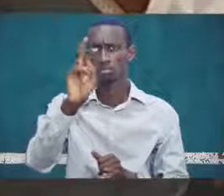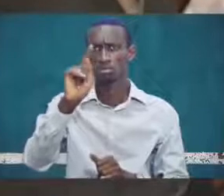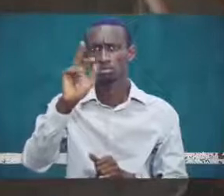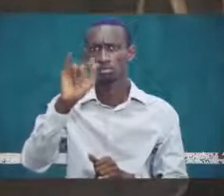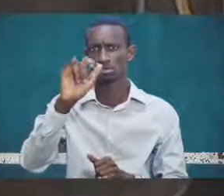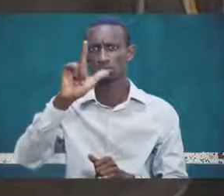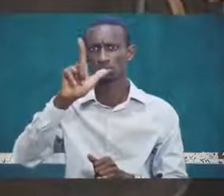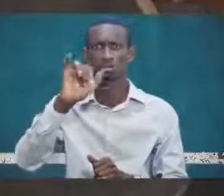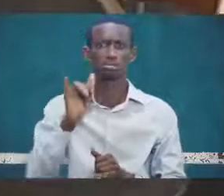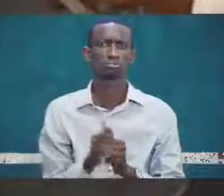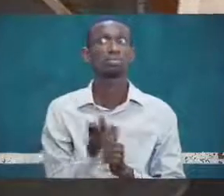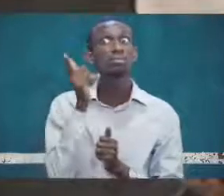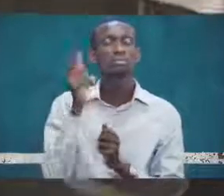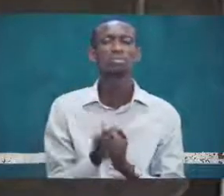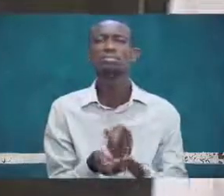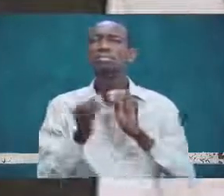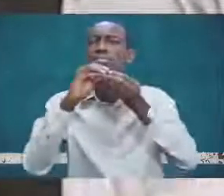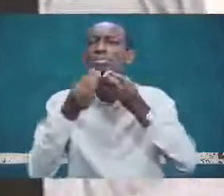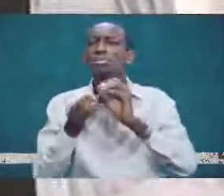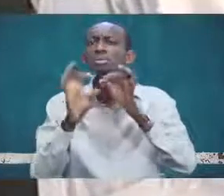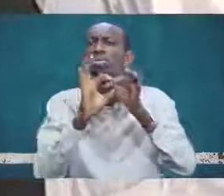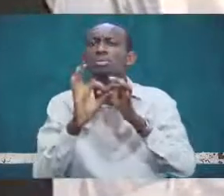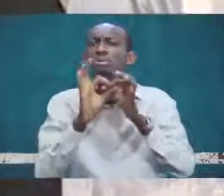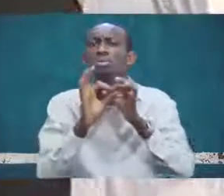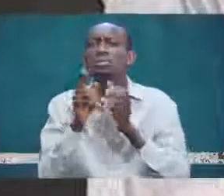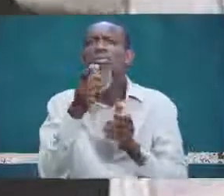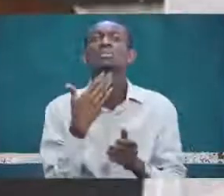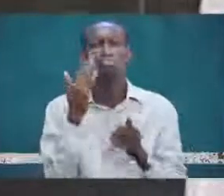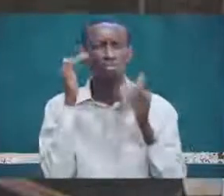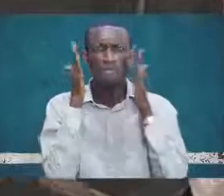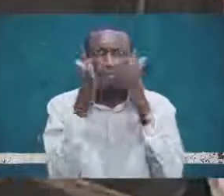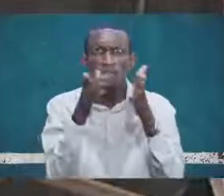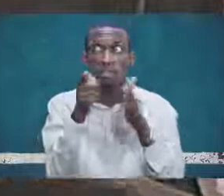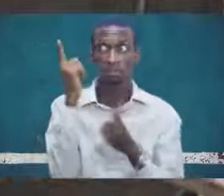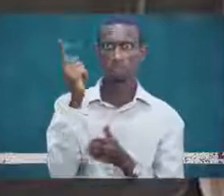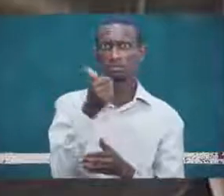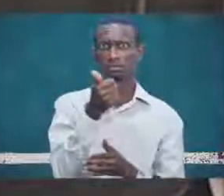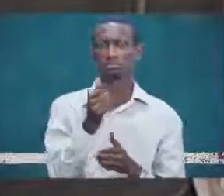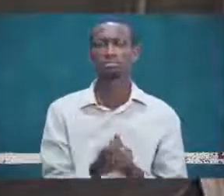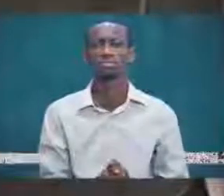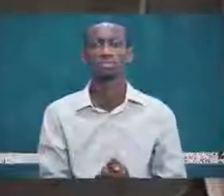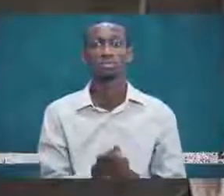proportionality is the amount that relates. I want you to have focus on this point, relates.